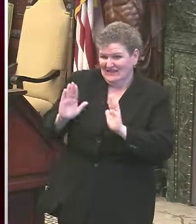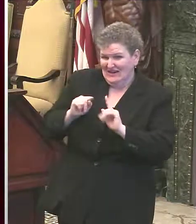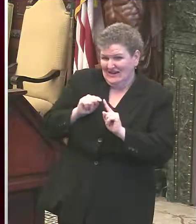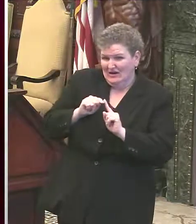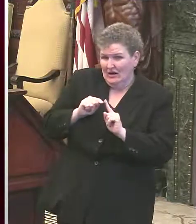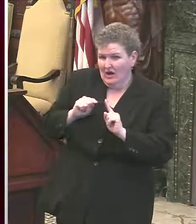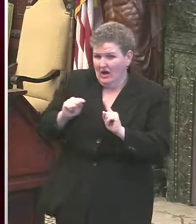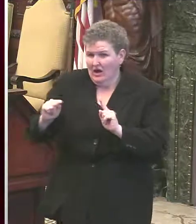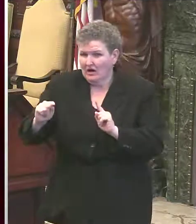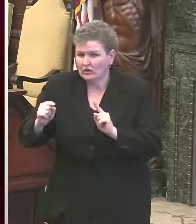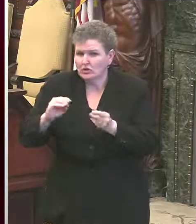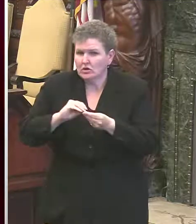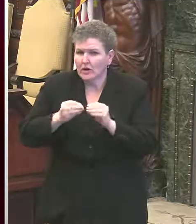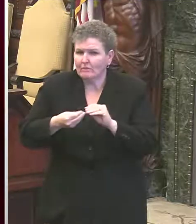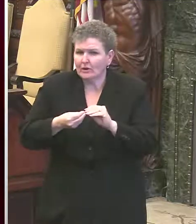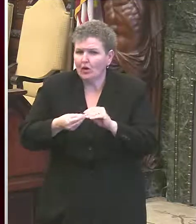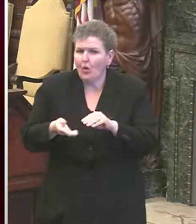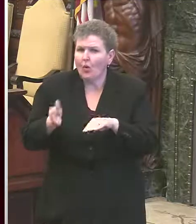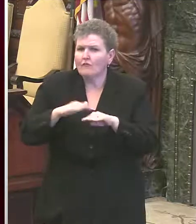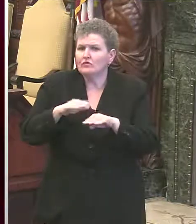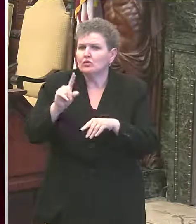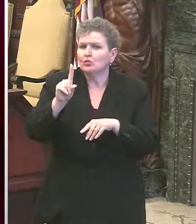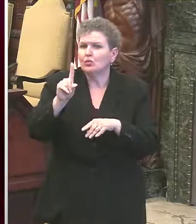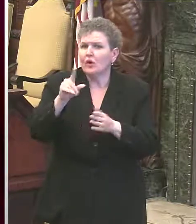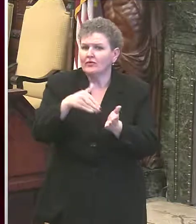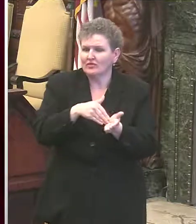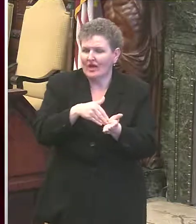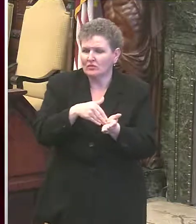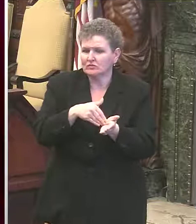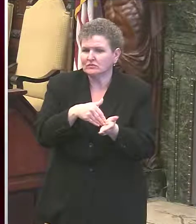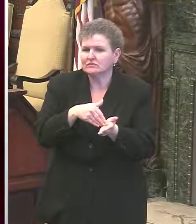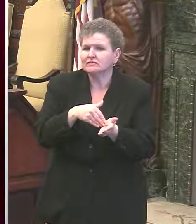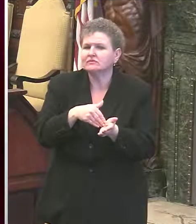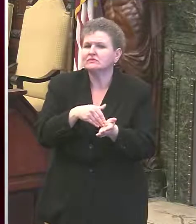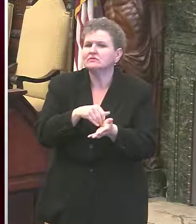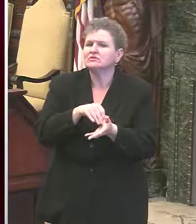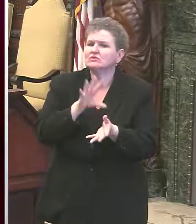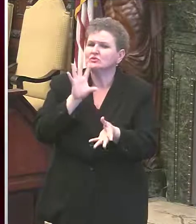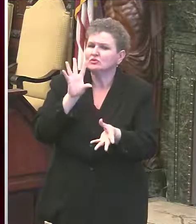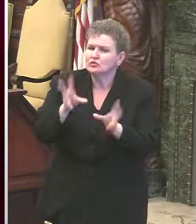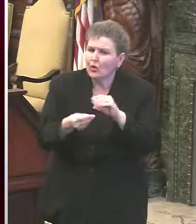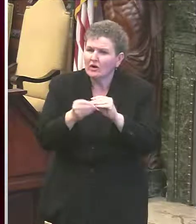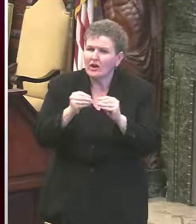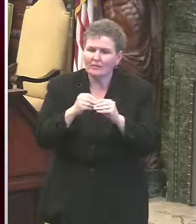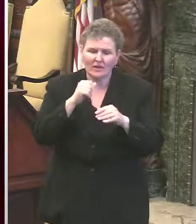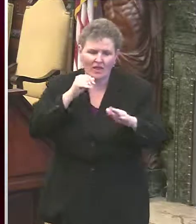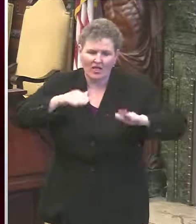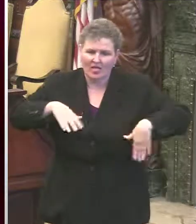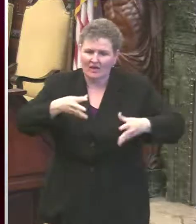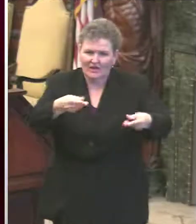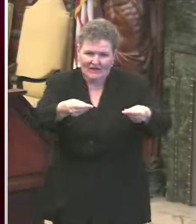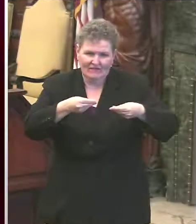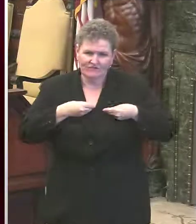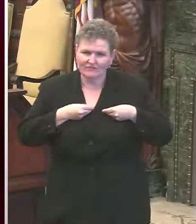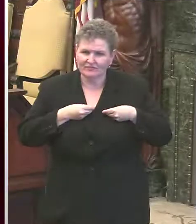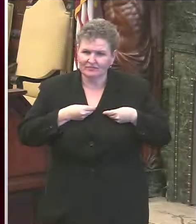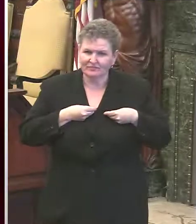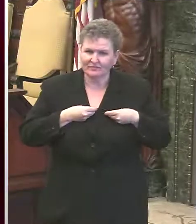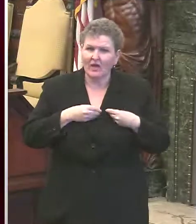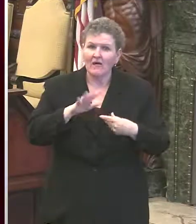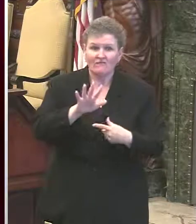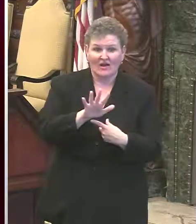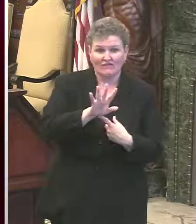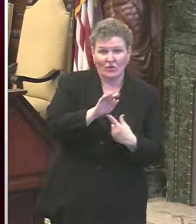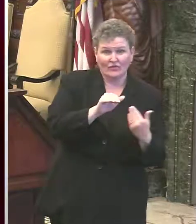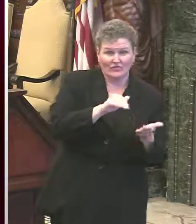likely to likewise be above 100,000 when all our data is received. We don't have a total number on that yet. Those are both up from a 54,000 doses just